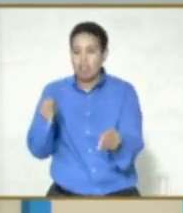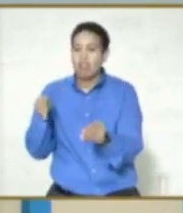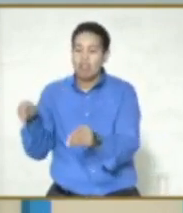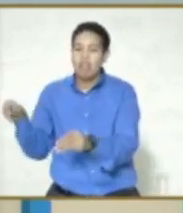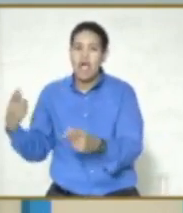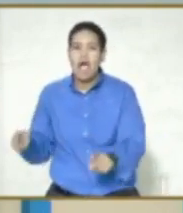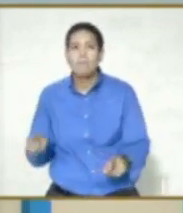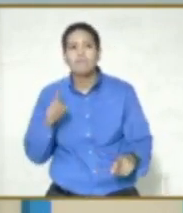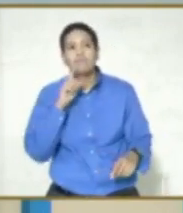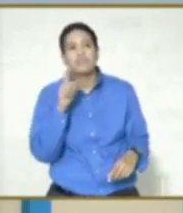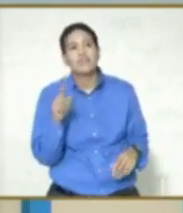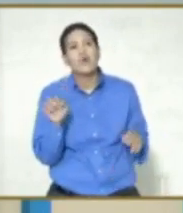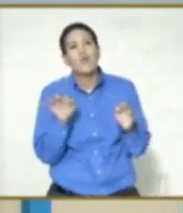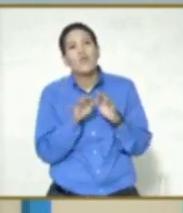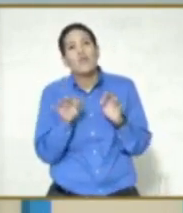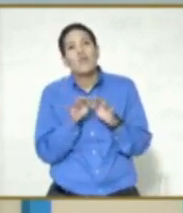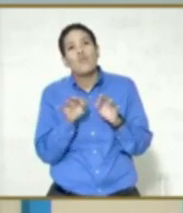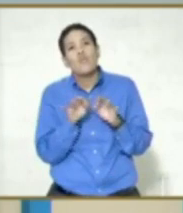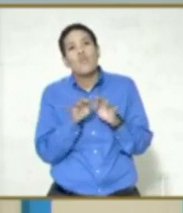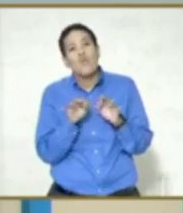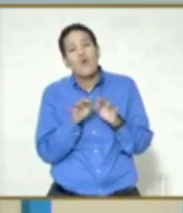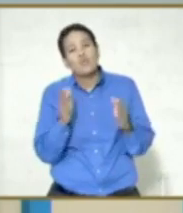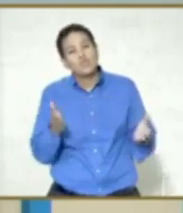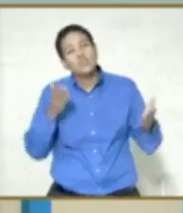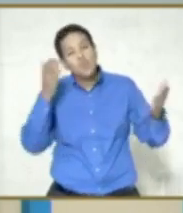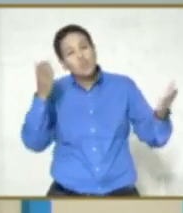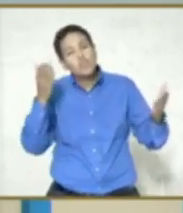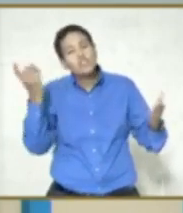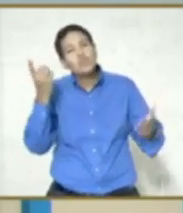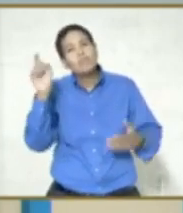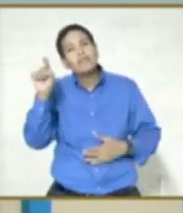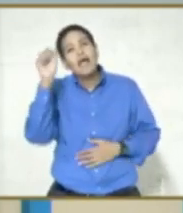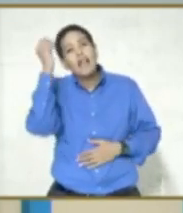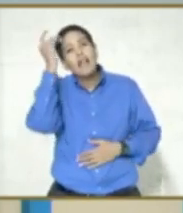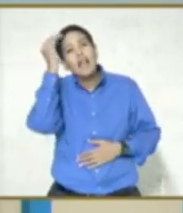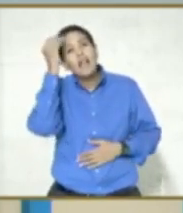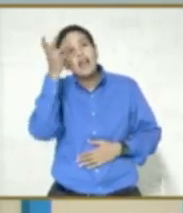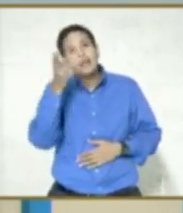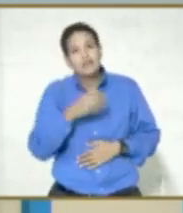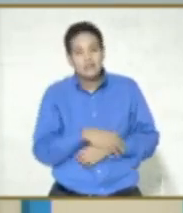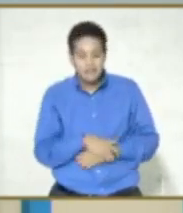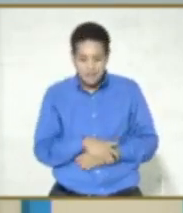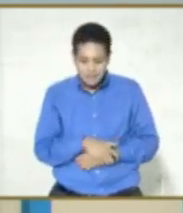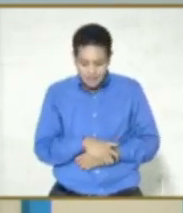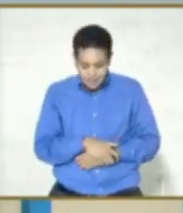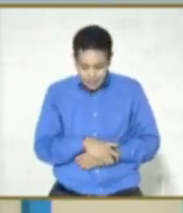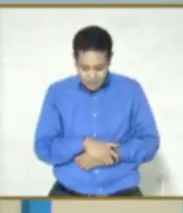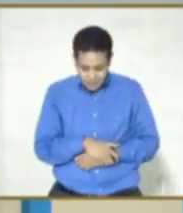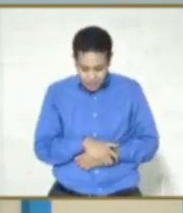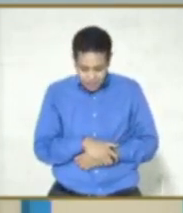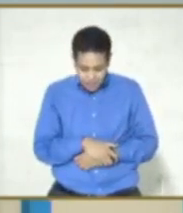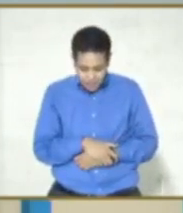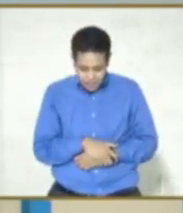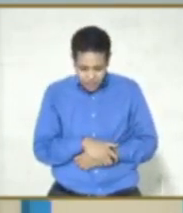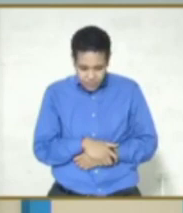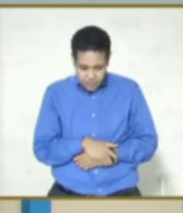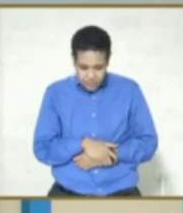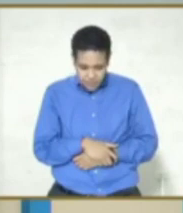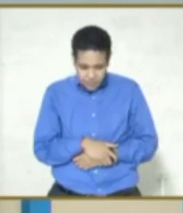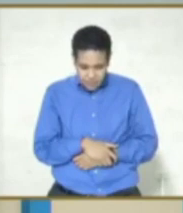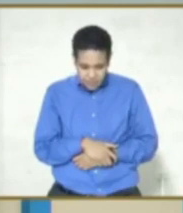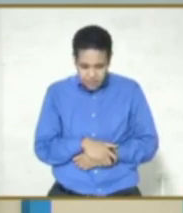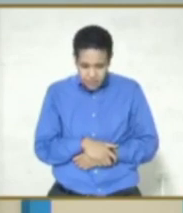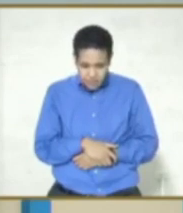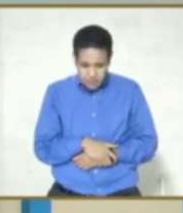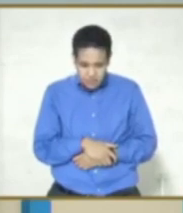a worthwhile suggestion and something to consider. Well, that is why it is good to have both sides of the political